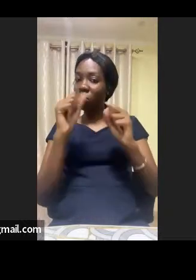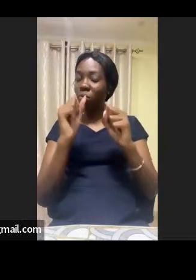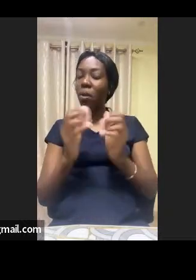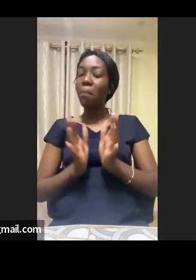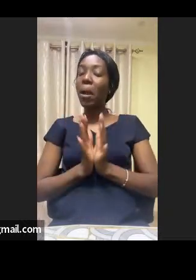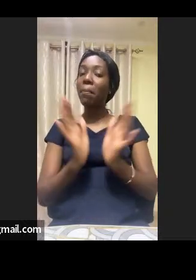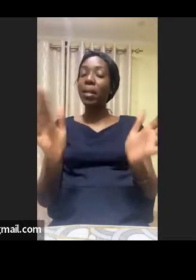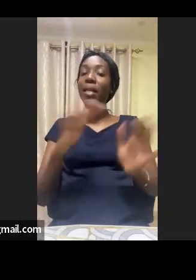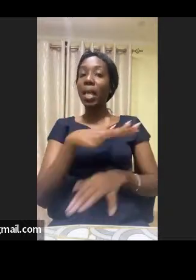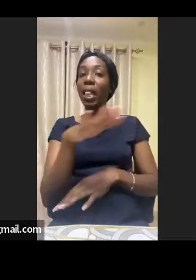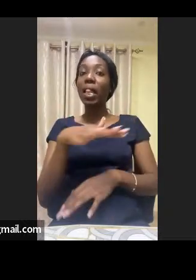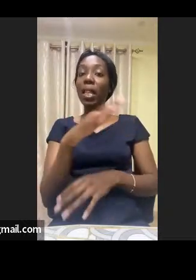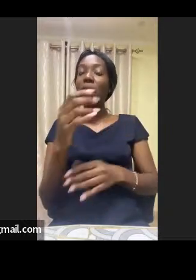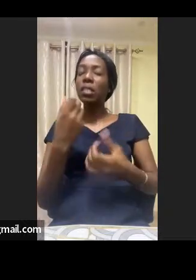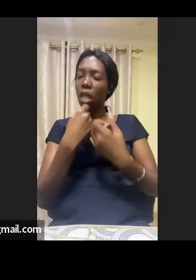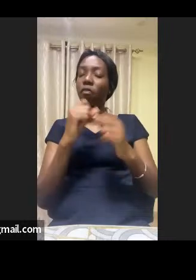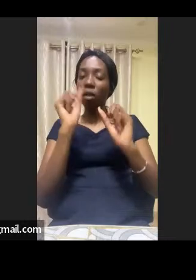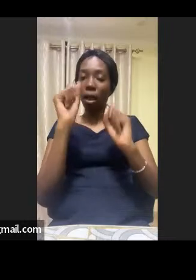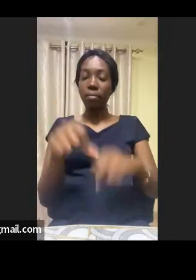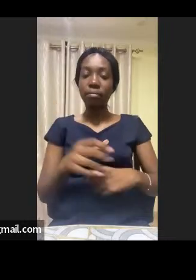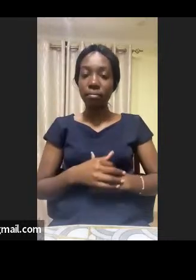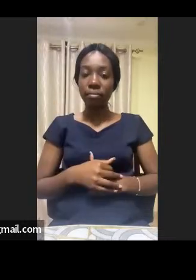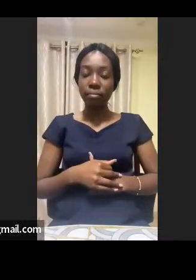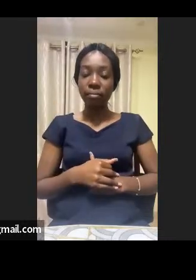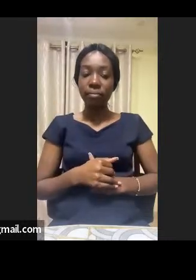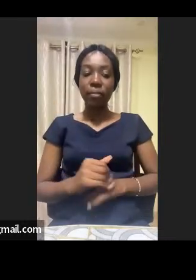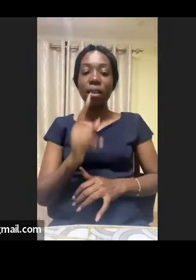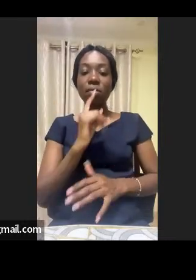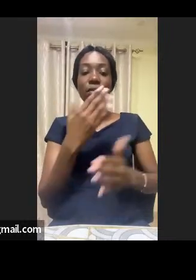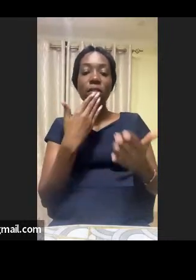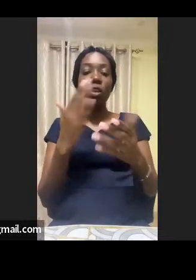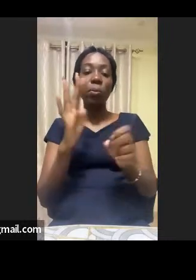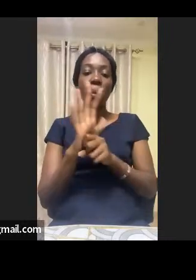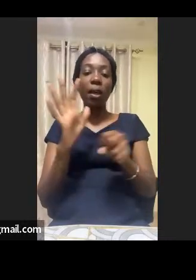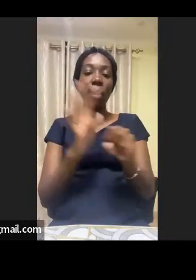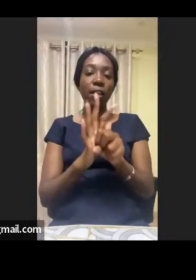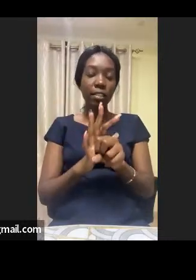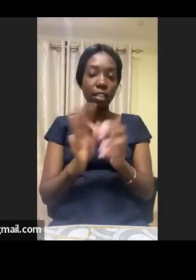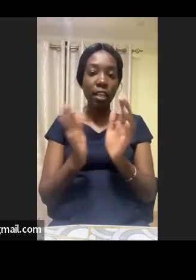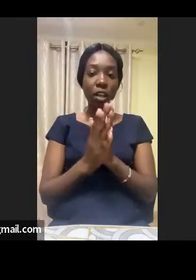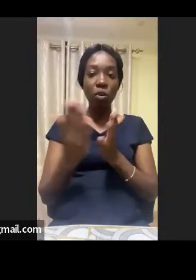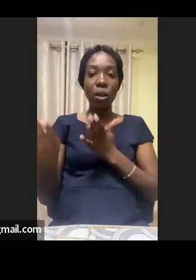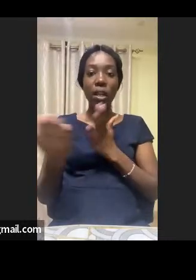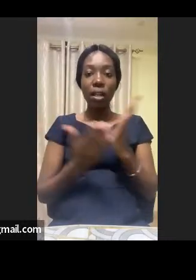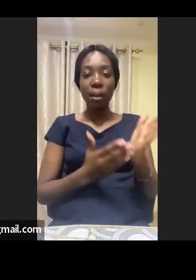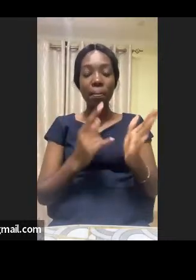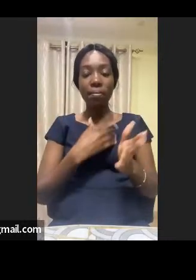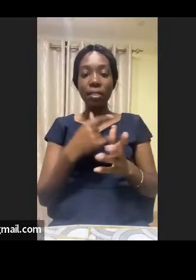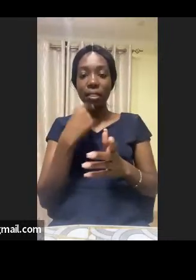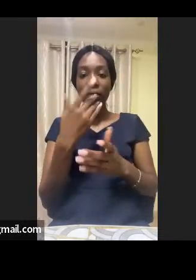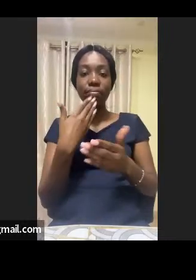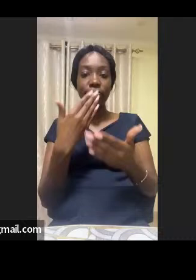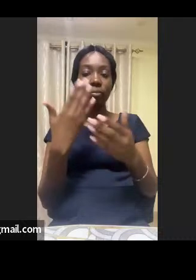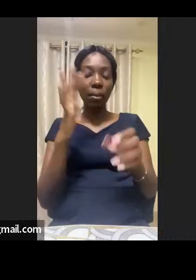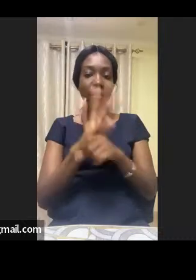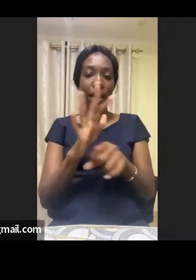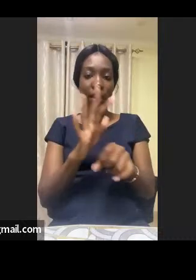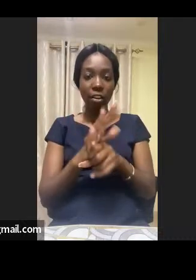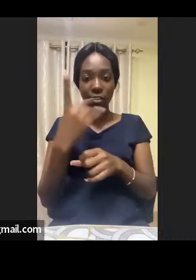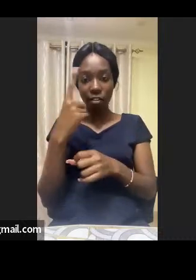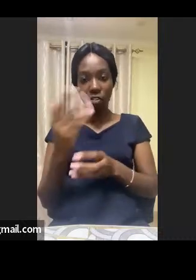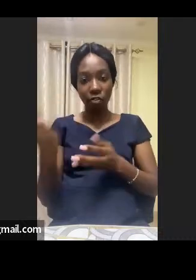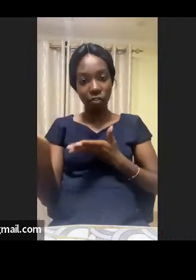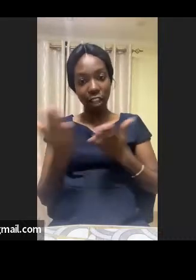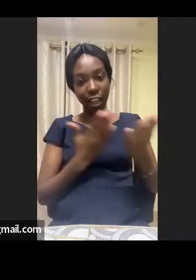day. Well. So thank you very much. And you're welcome. I say thank you for inviting Madam Kresha. Of